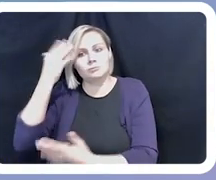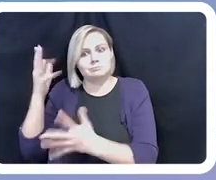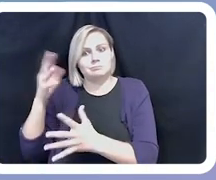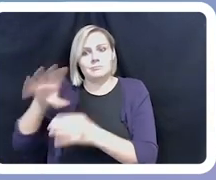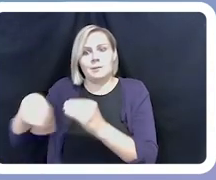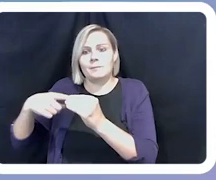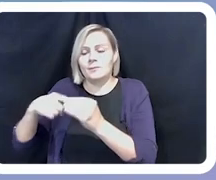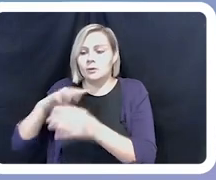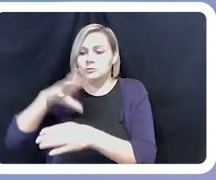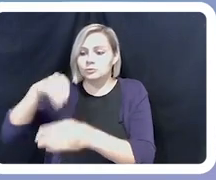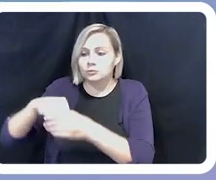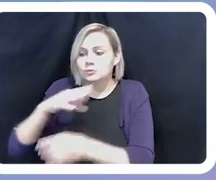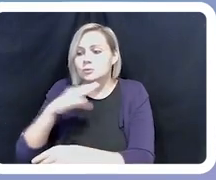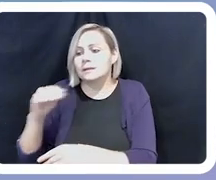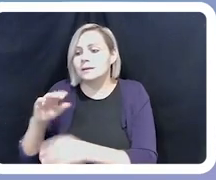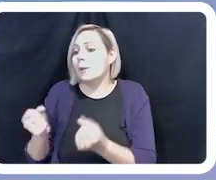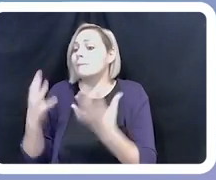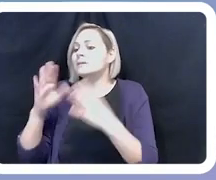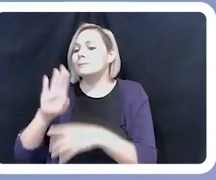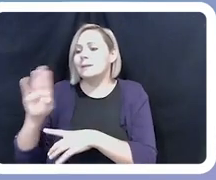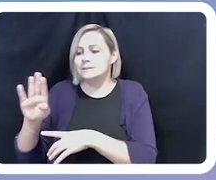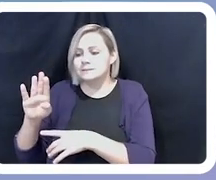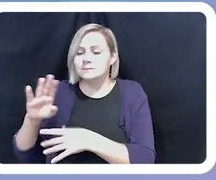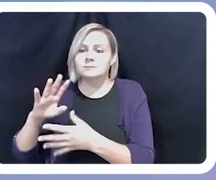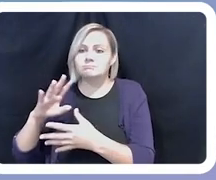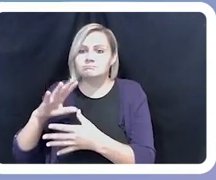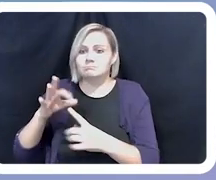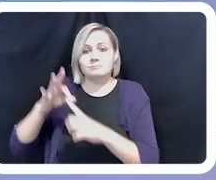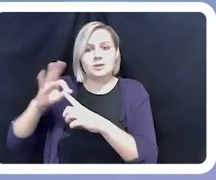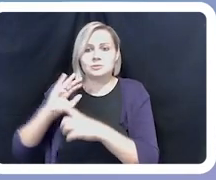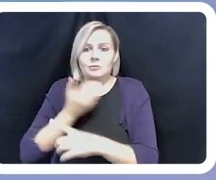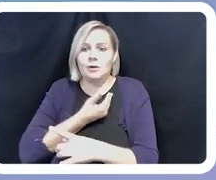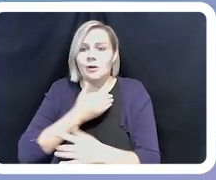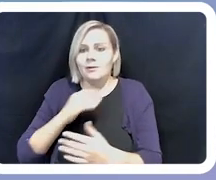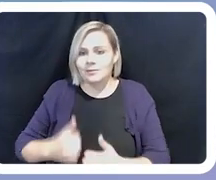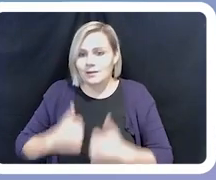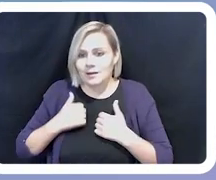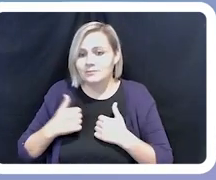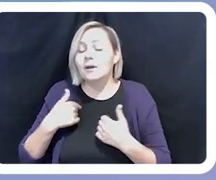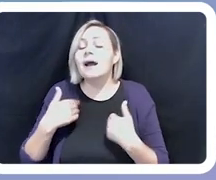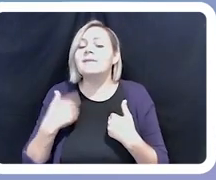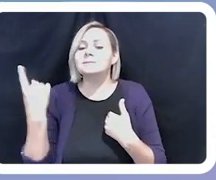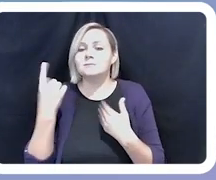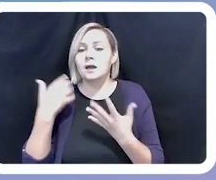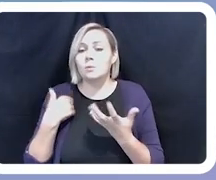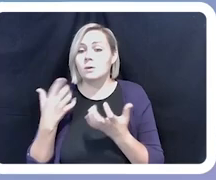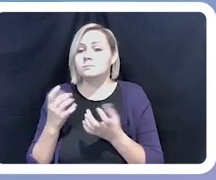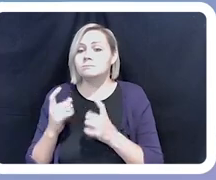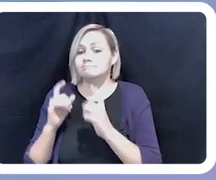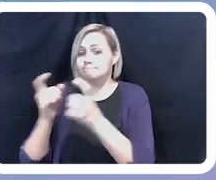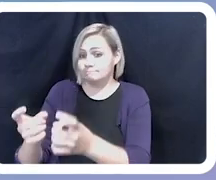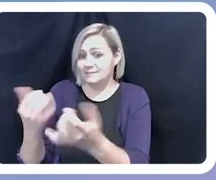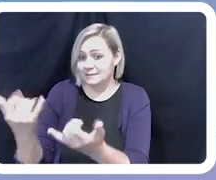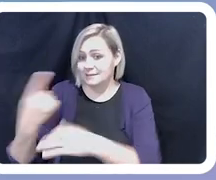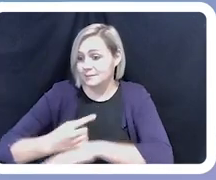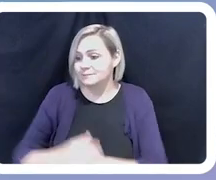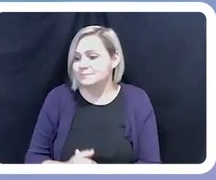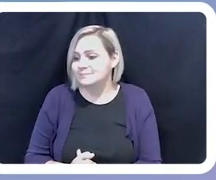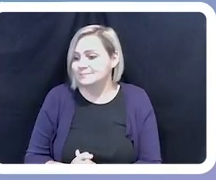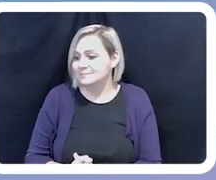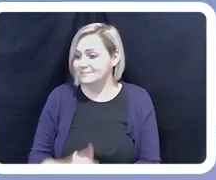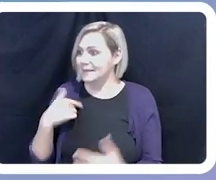and how much the buddies are such a special part of all of our lives. So that's something I want to present to you today.